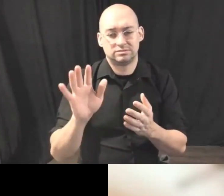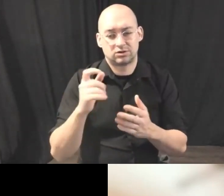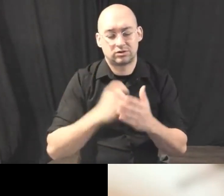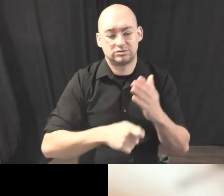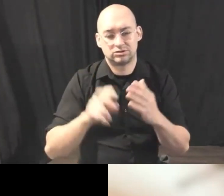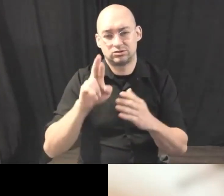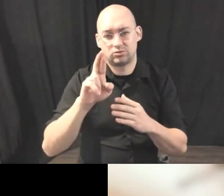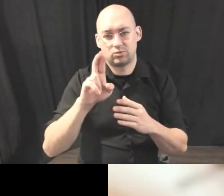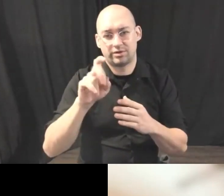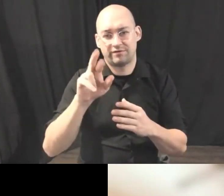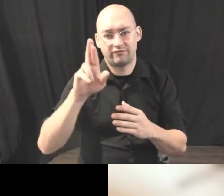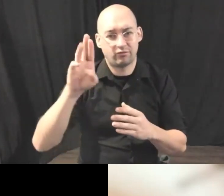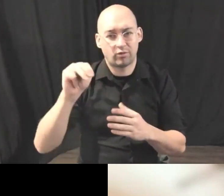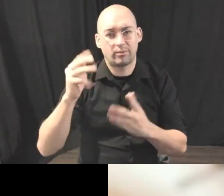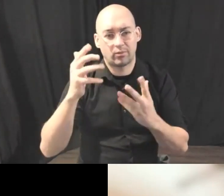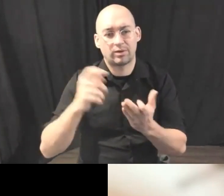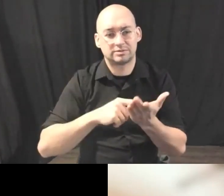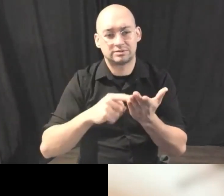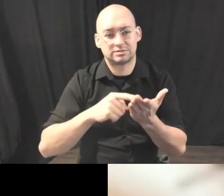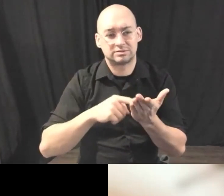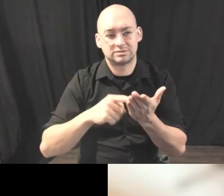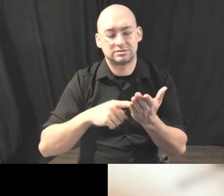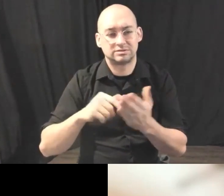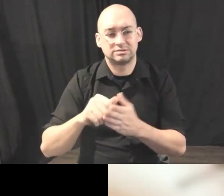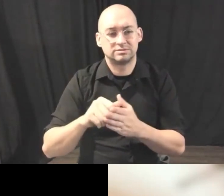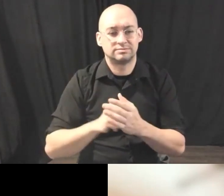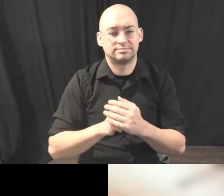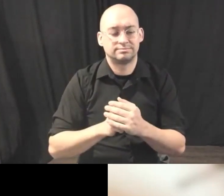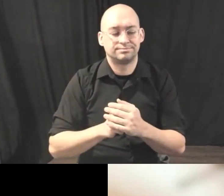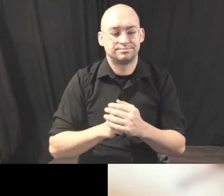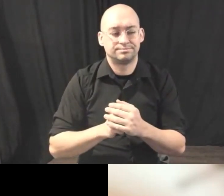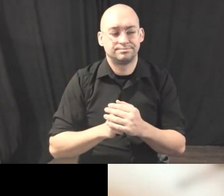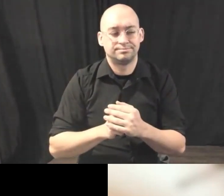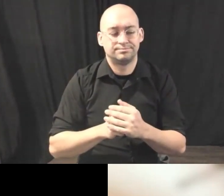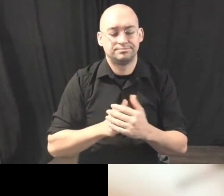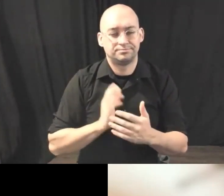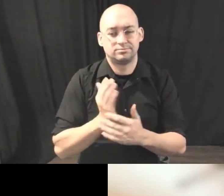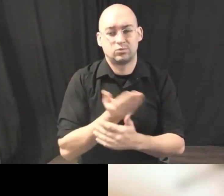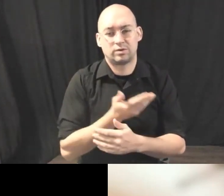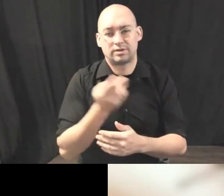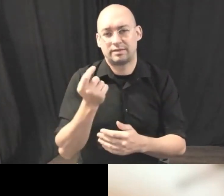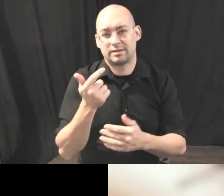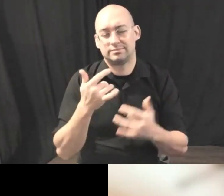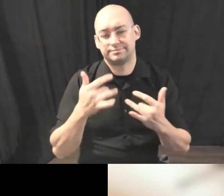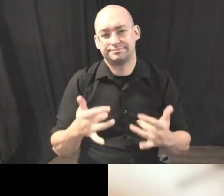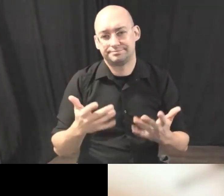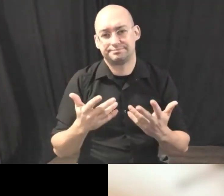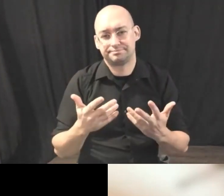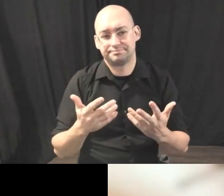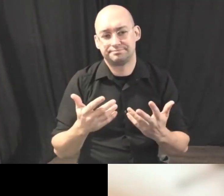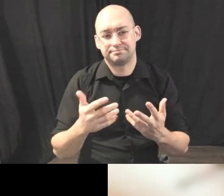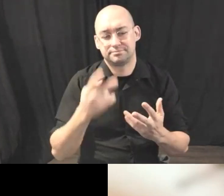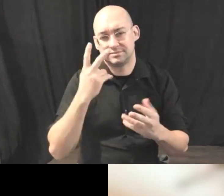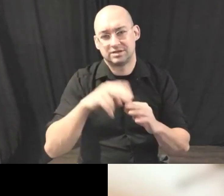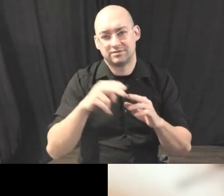As a returning member, we were a little disappointed to see it actually fall off as